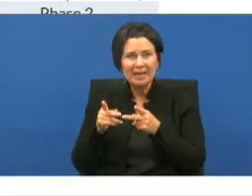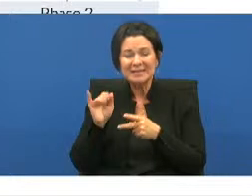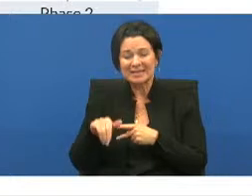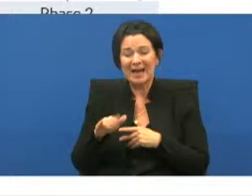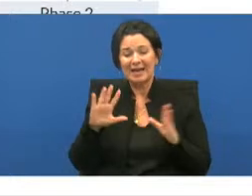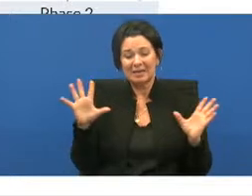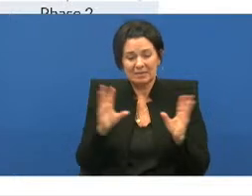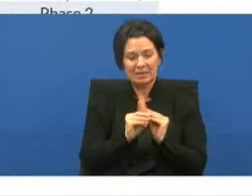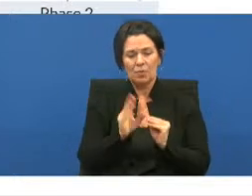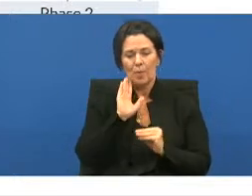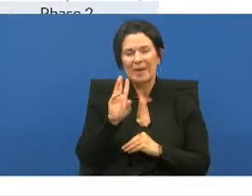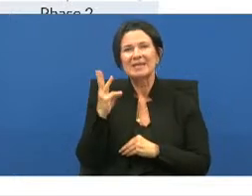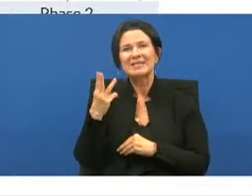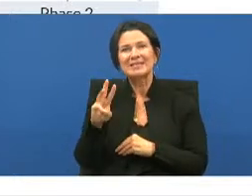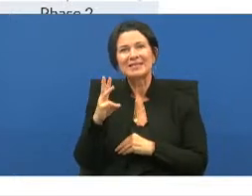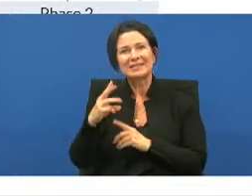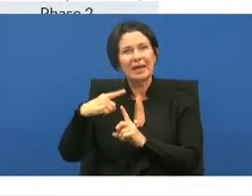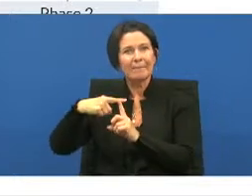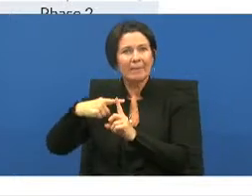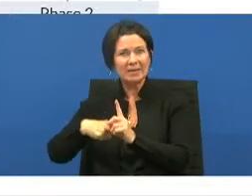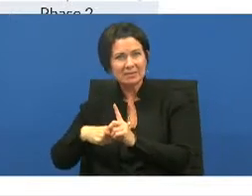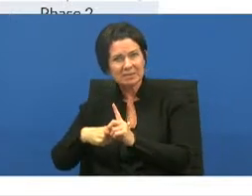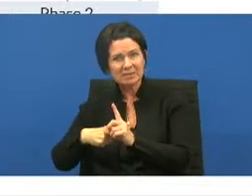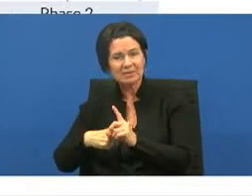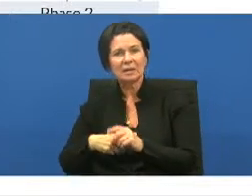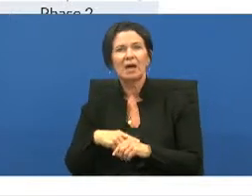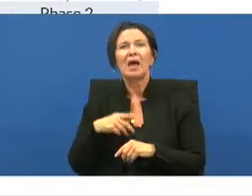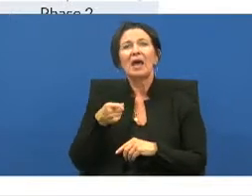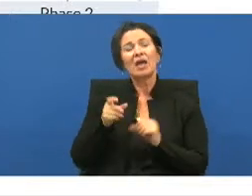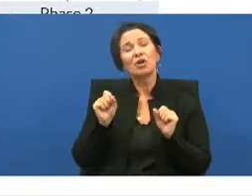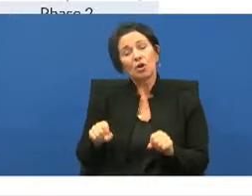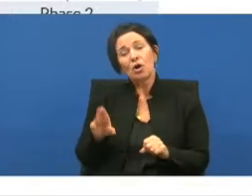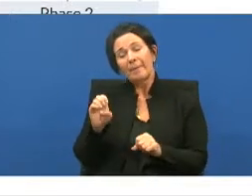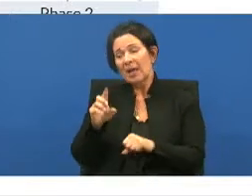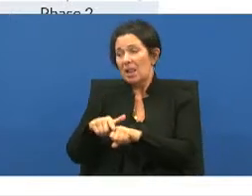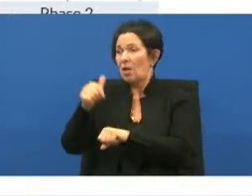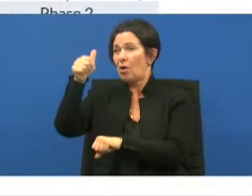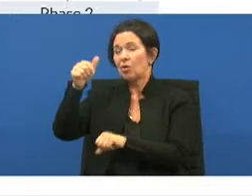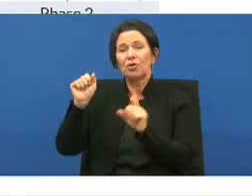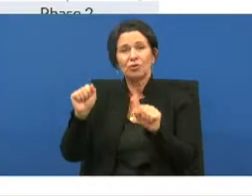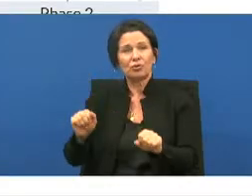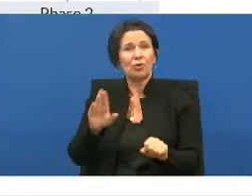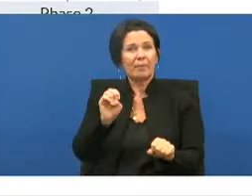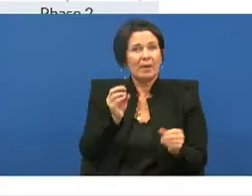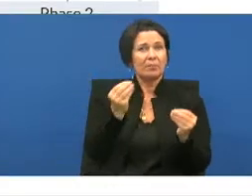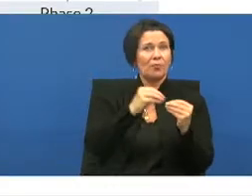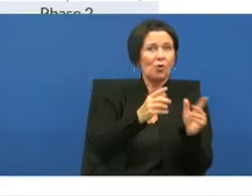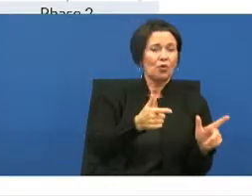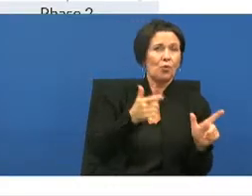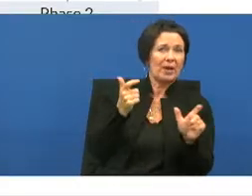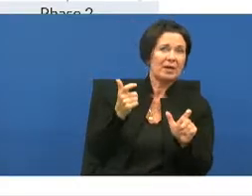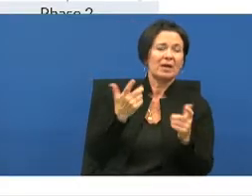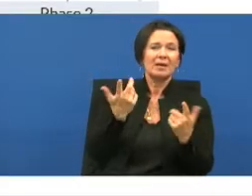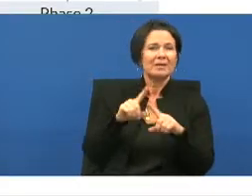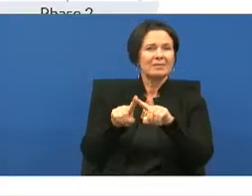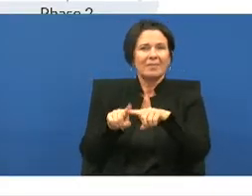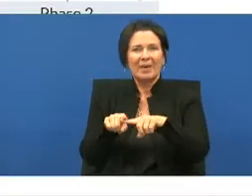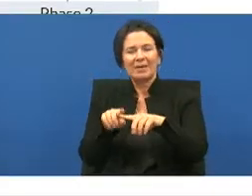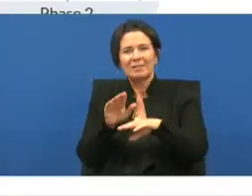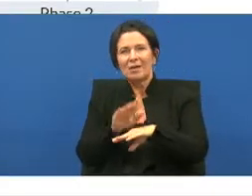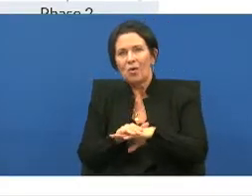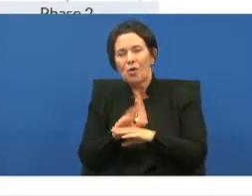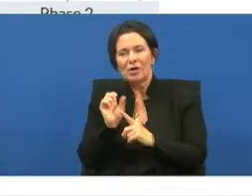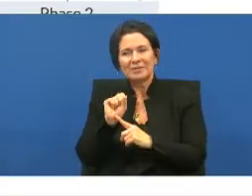happen quicker, and it could happen quicker, and it can also take longer. It depends on the circumstances and the parties and